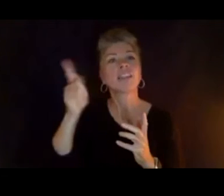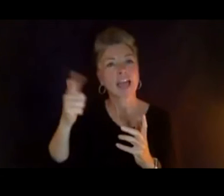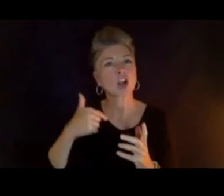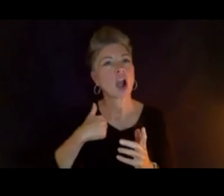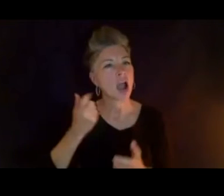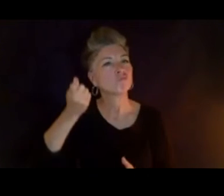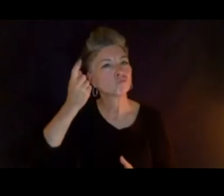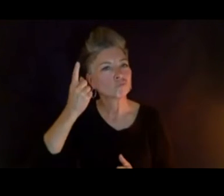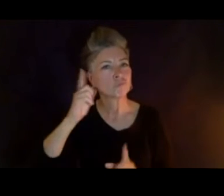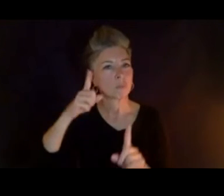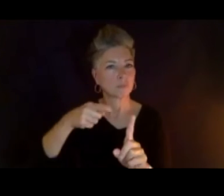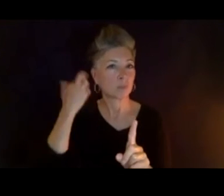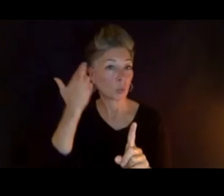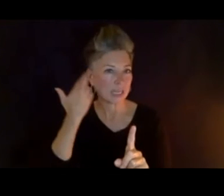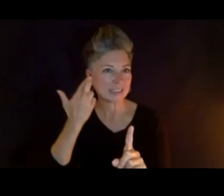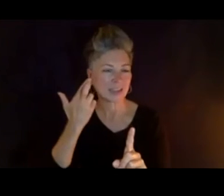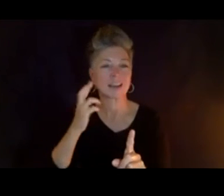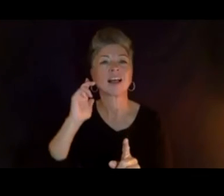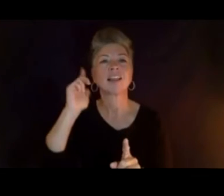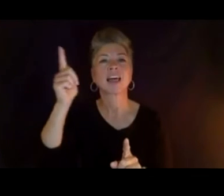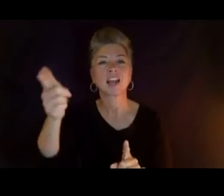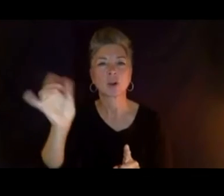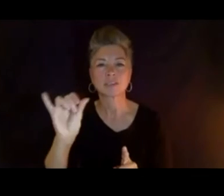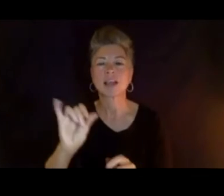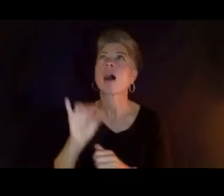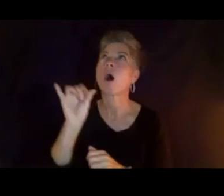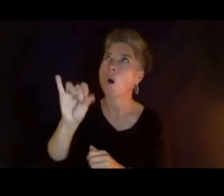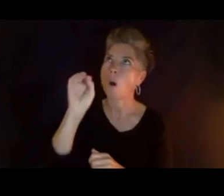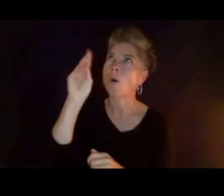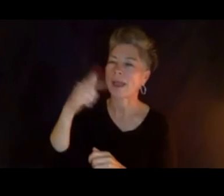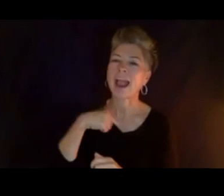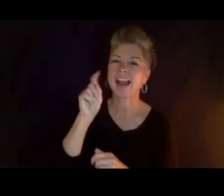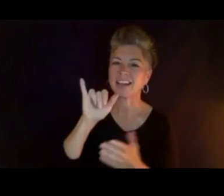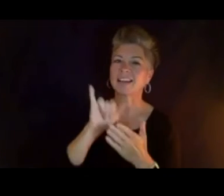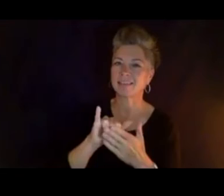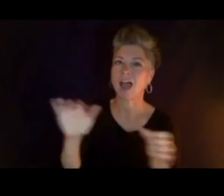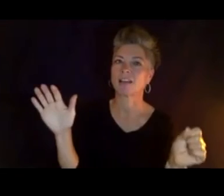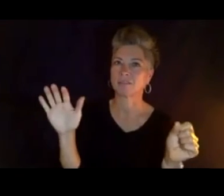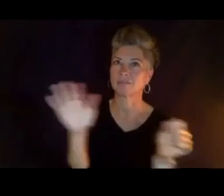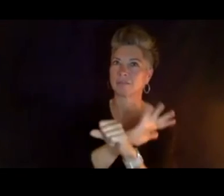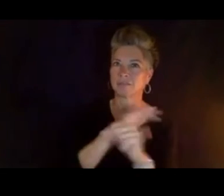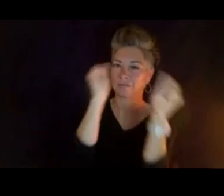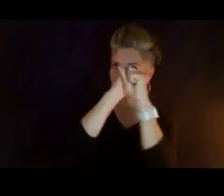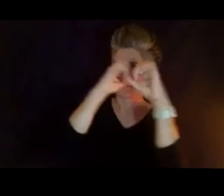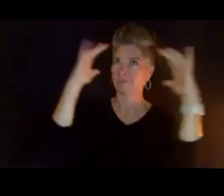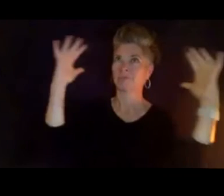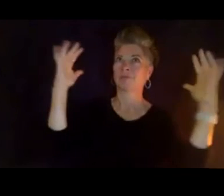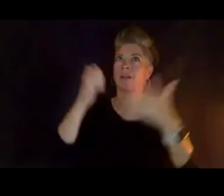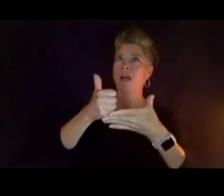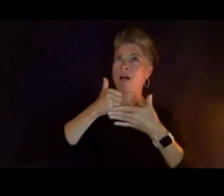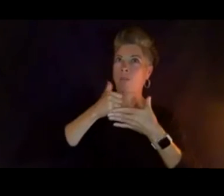more, like, she would get into a story, I was like, oh, I thank you. Like, I needed this in-depth visual to really get, you know, the